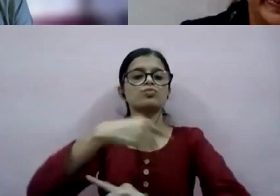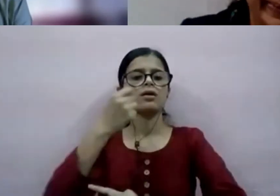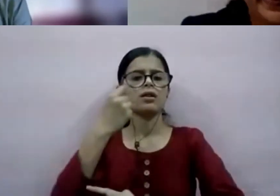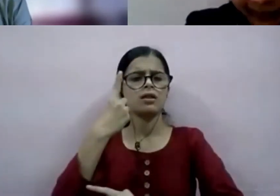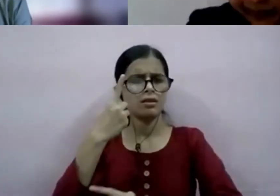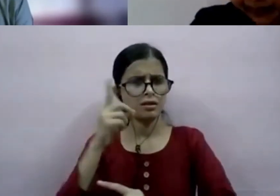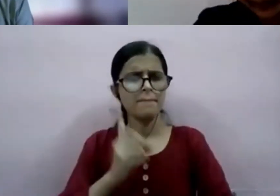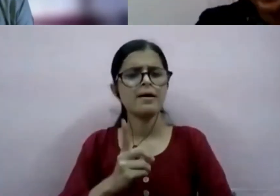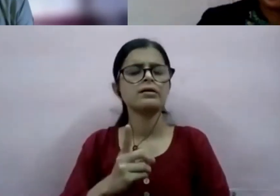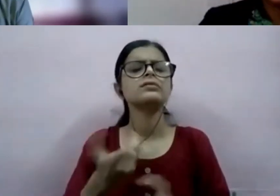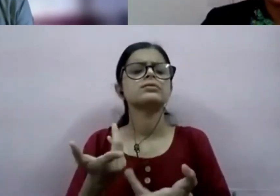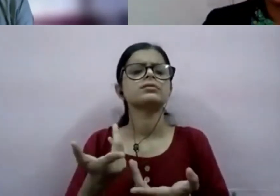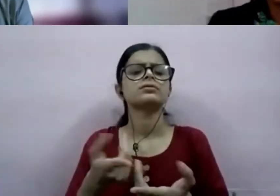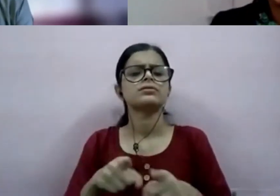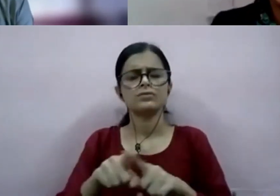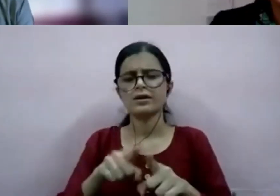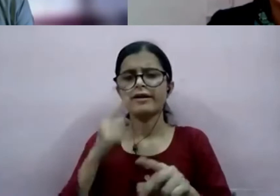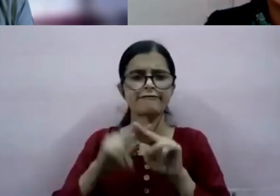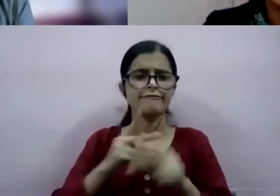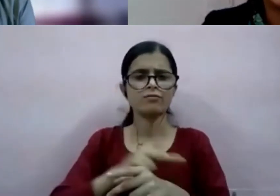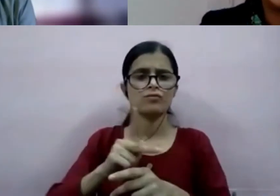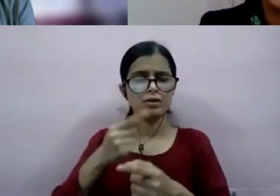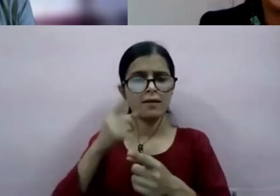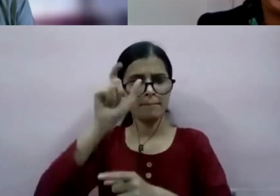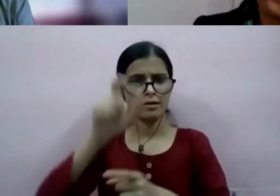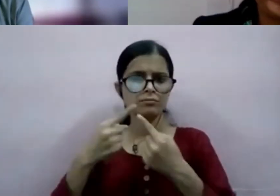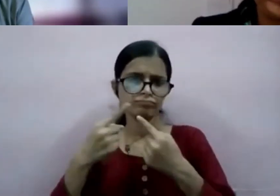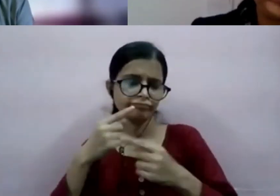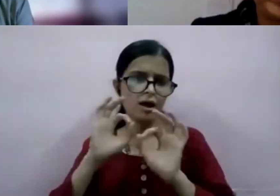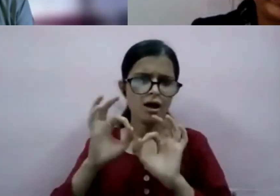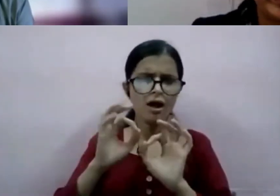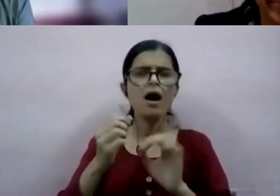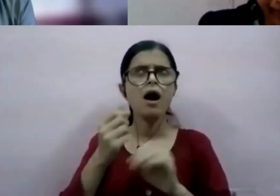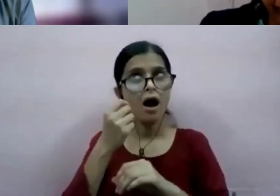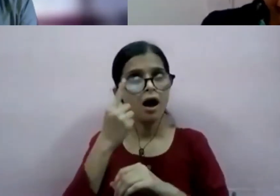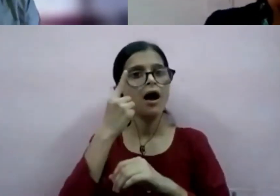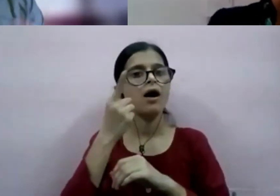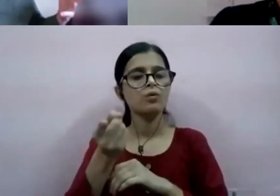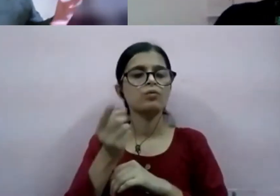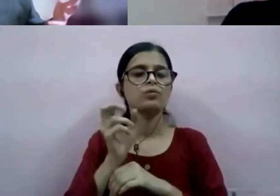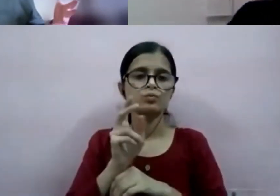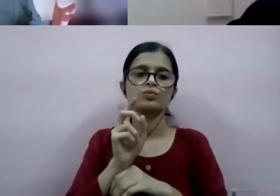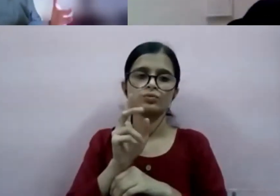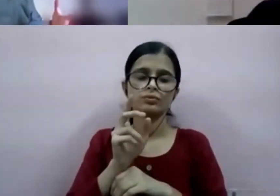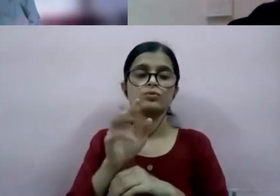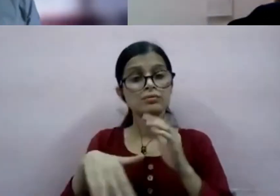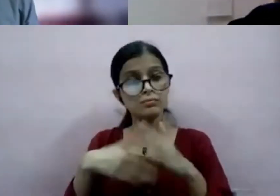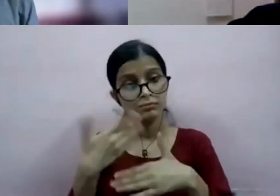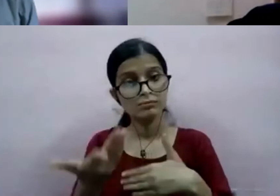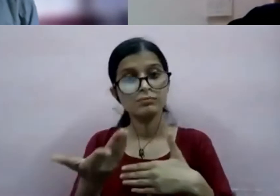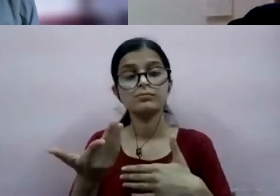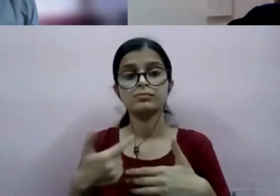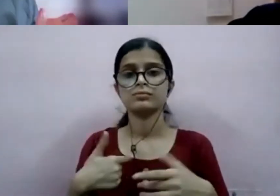talk to them, when you talk to specialists in the field, they have a strong social understanding, but they're also